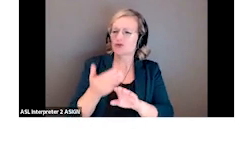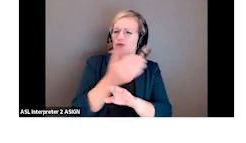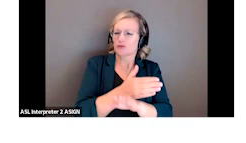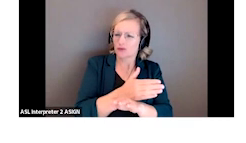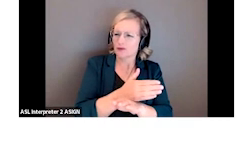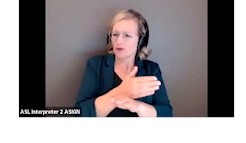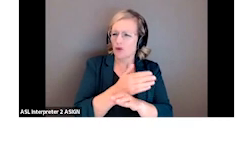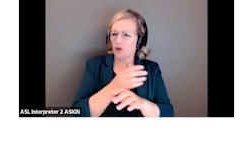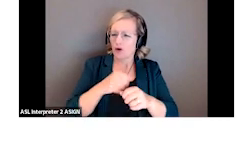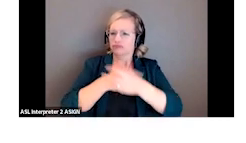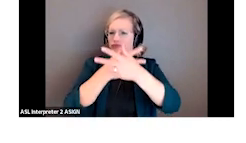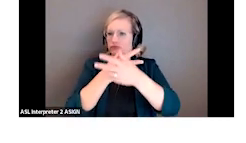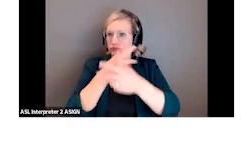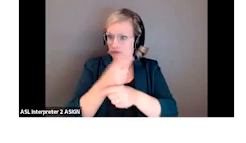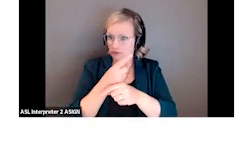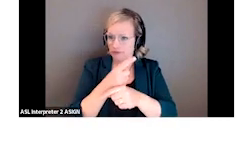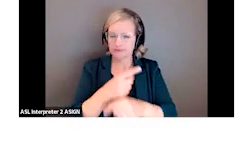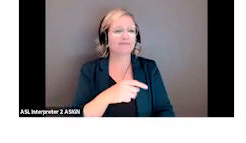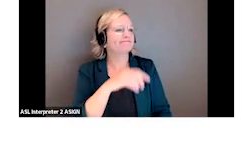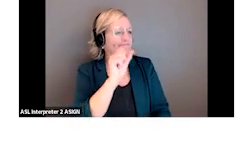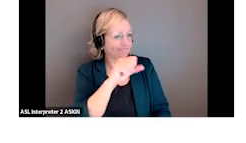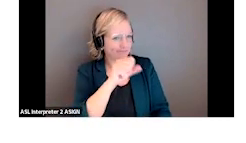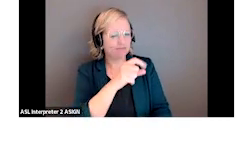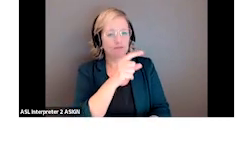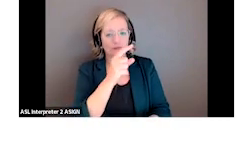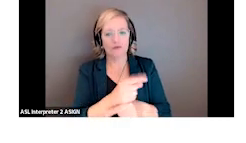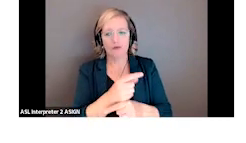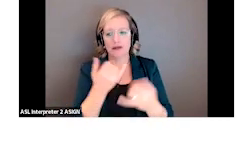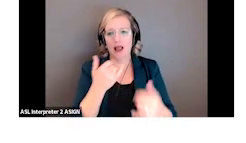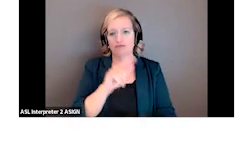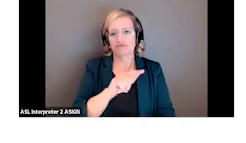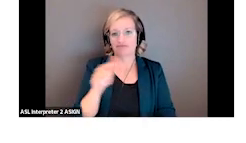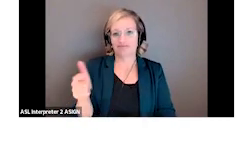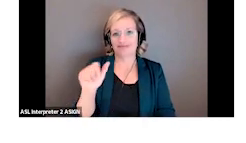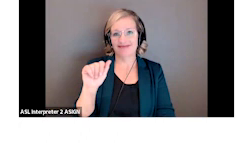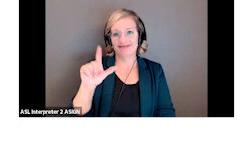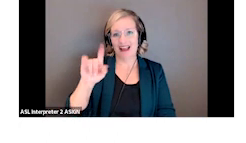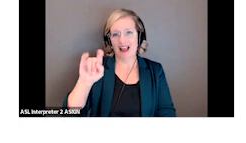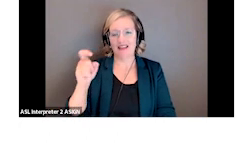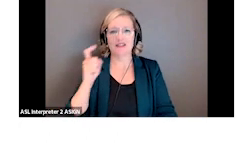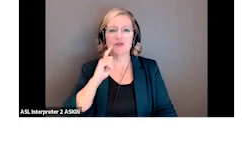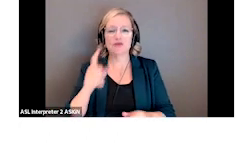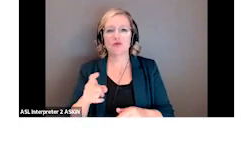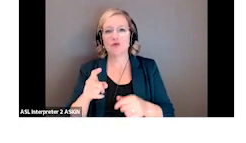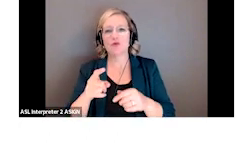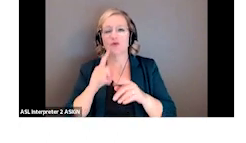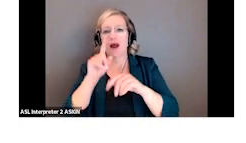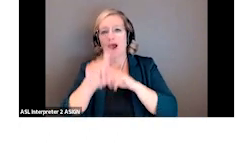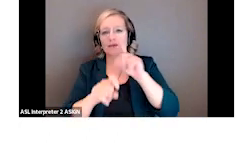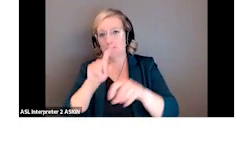correct? Yes, that is correct. I'll hand over to Alex Okay. to support the Q&A.